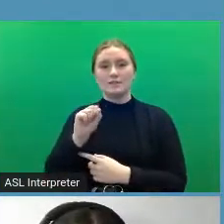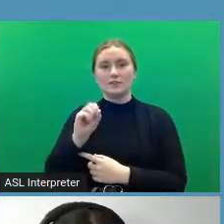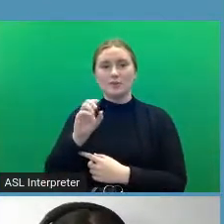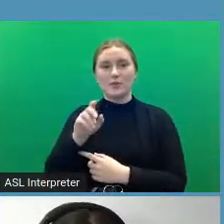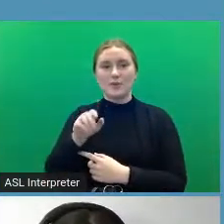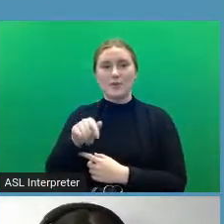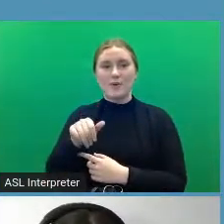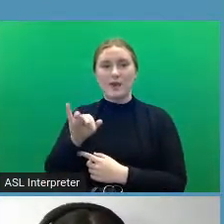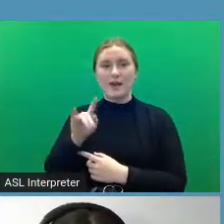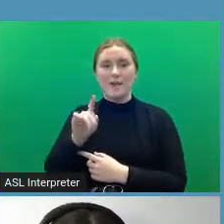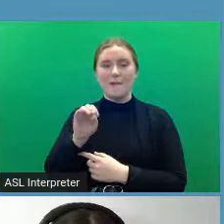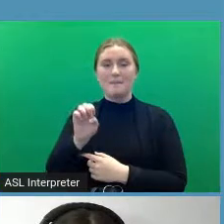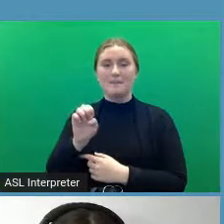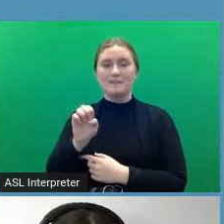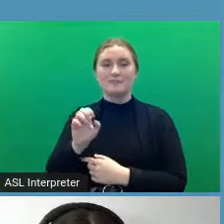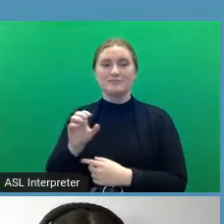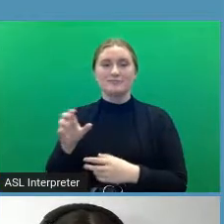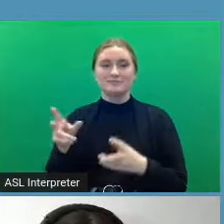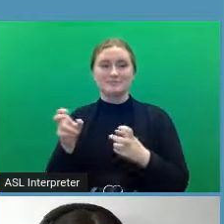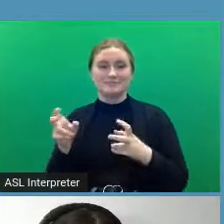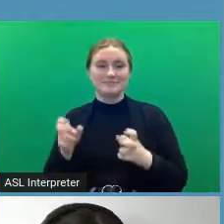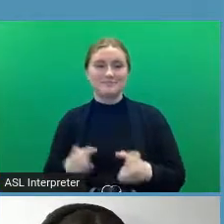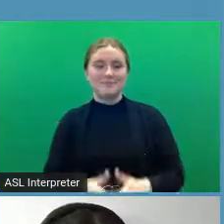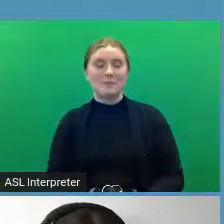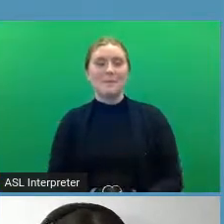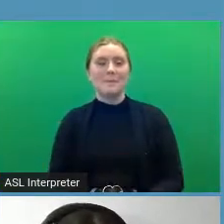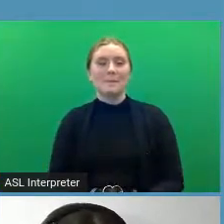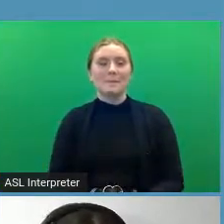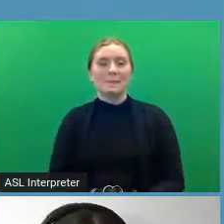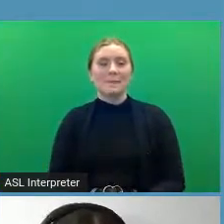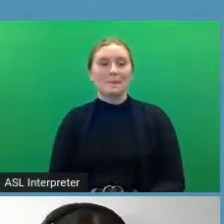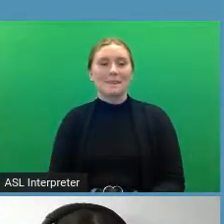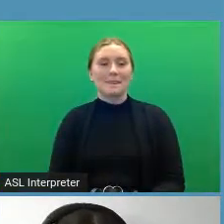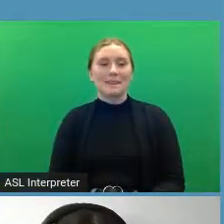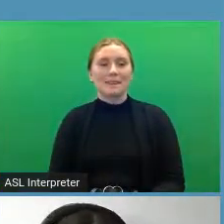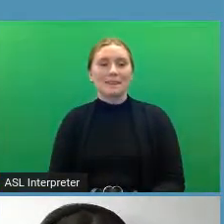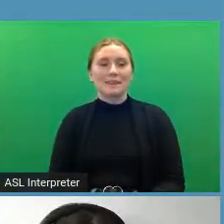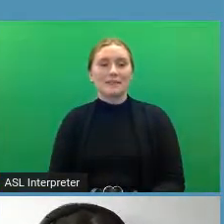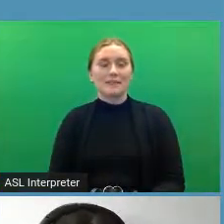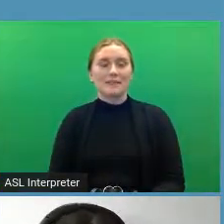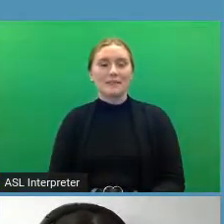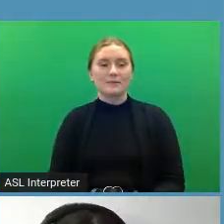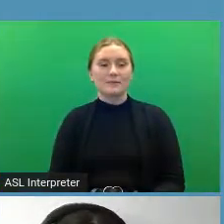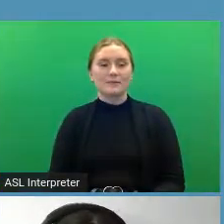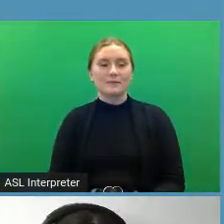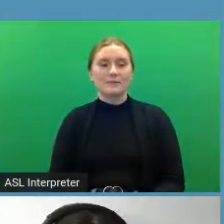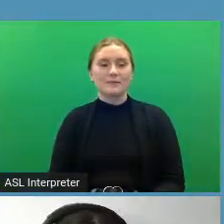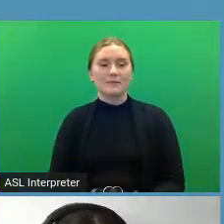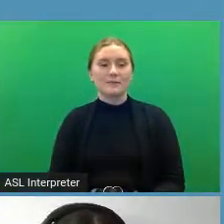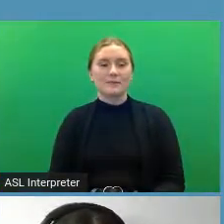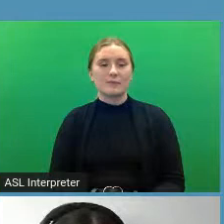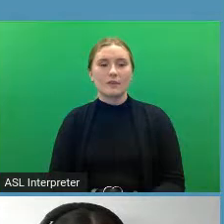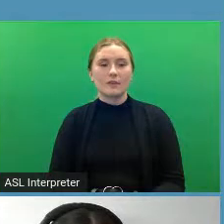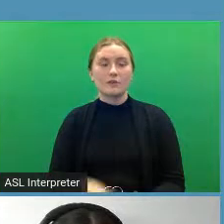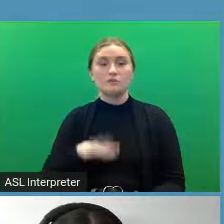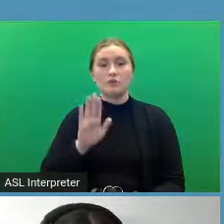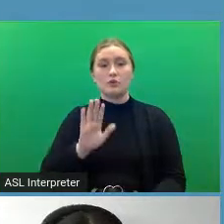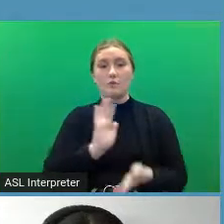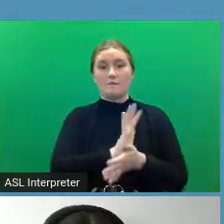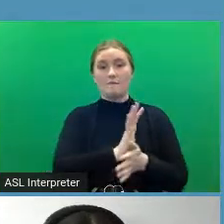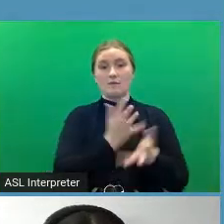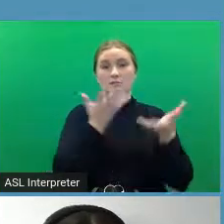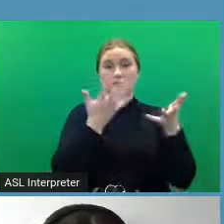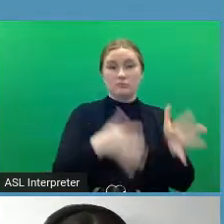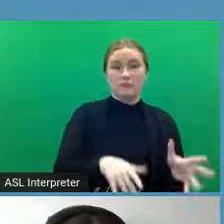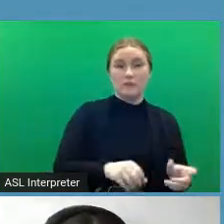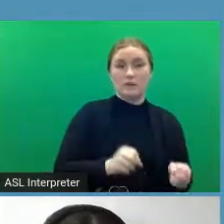into captions or sending out your edited video for transcription. I've